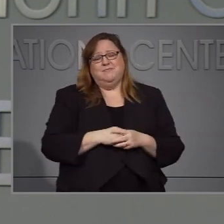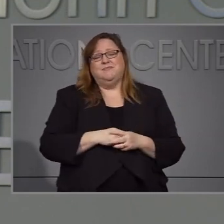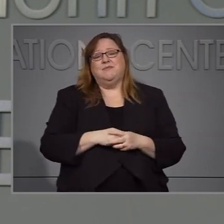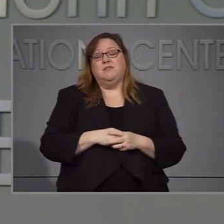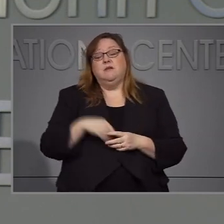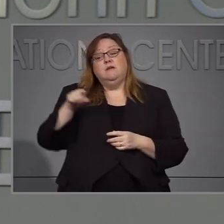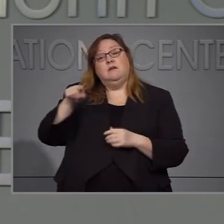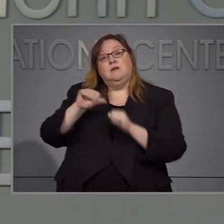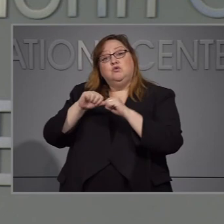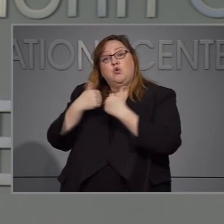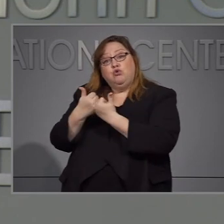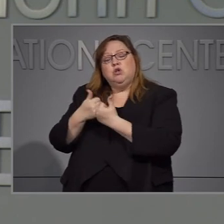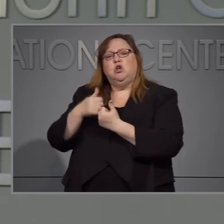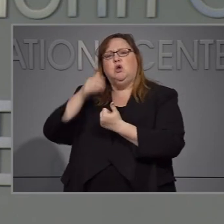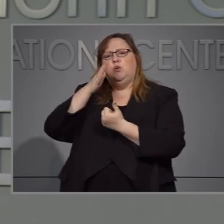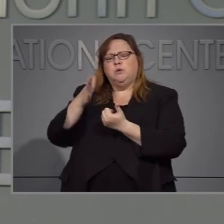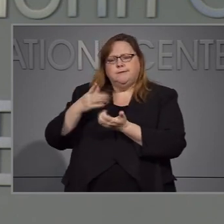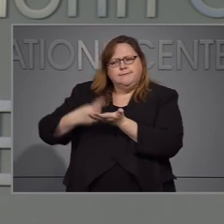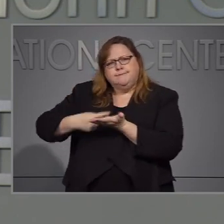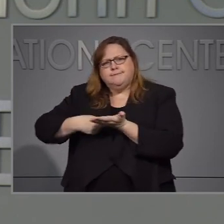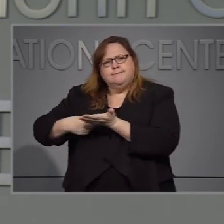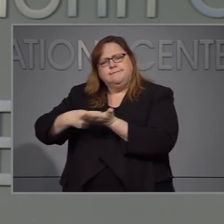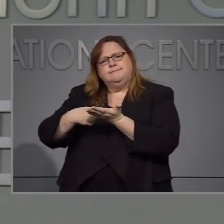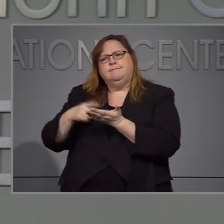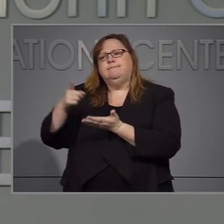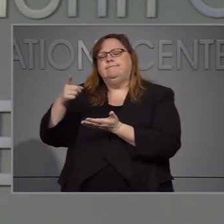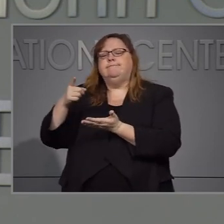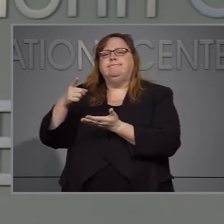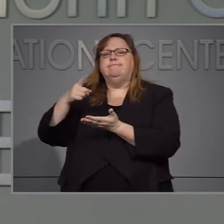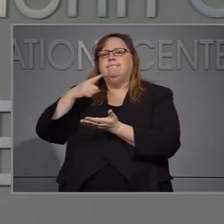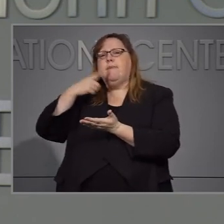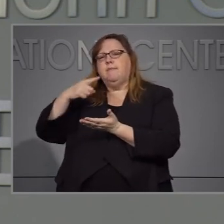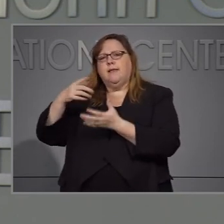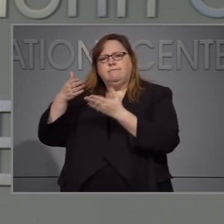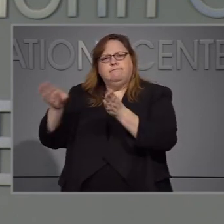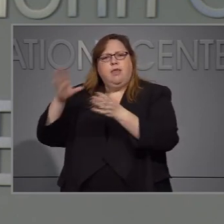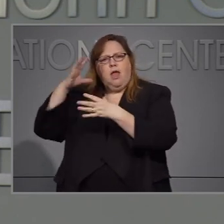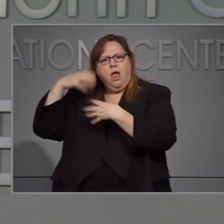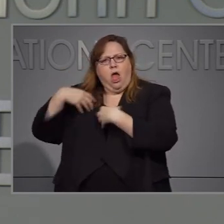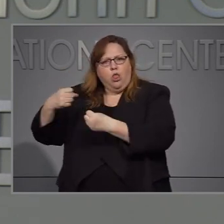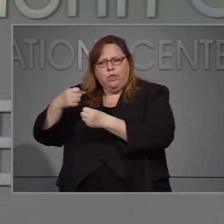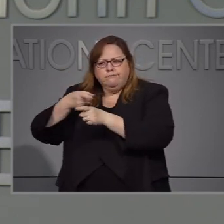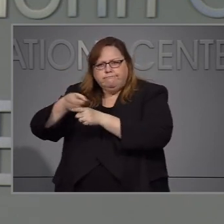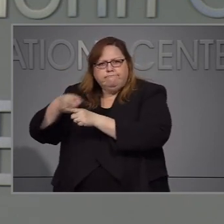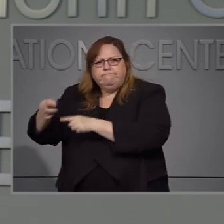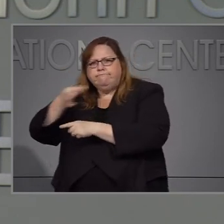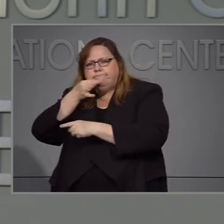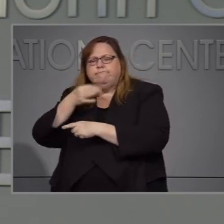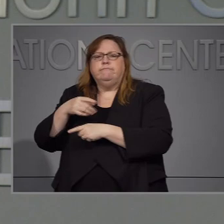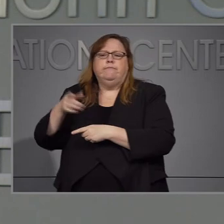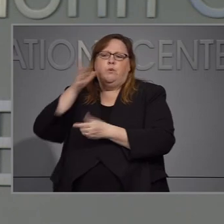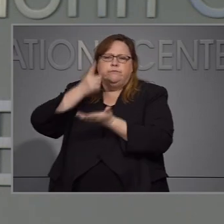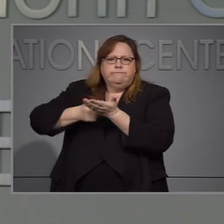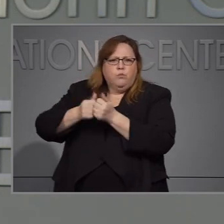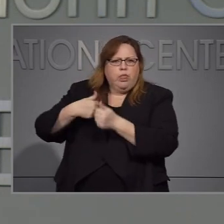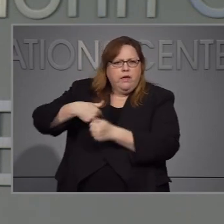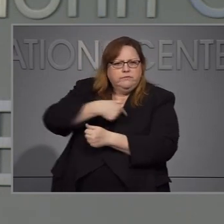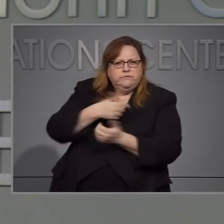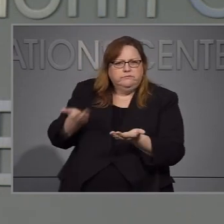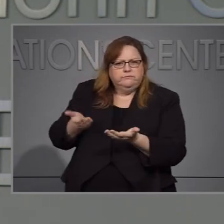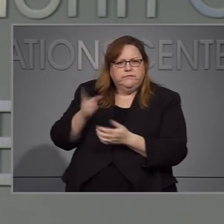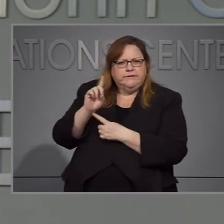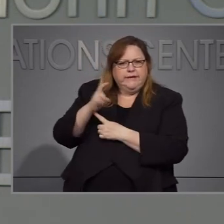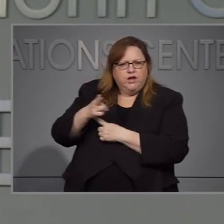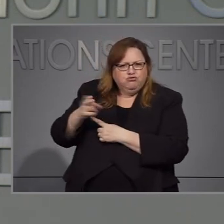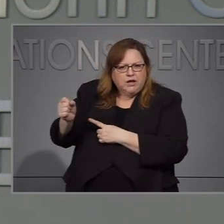The association will be consulting with public health experts, including our staff here at the Department of Health and Human Services,